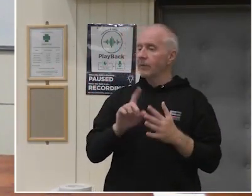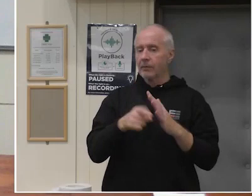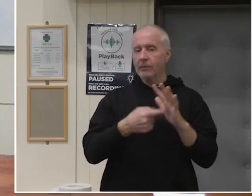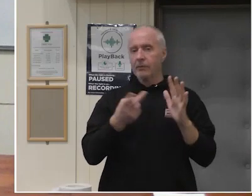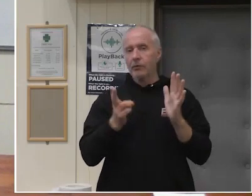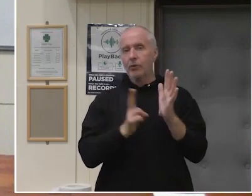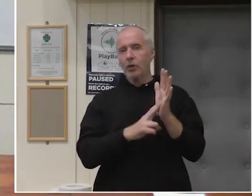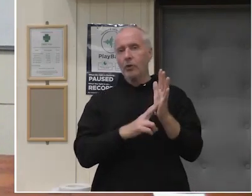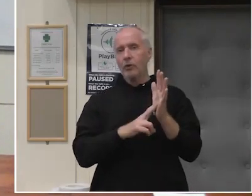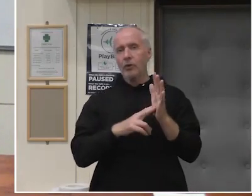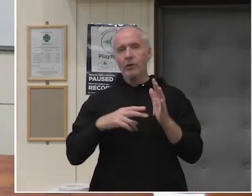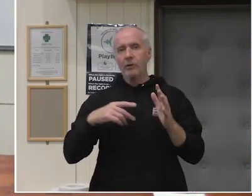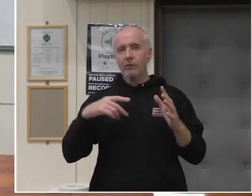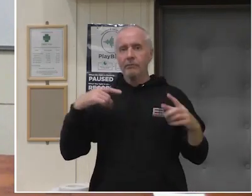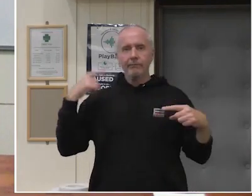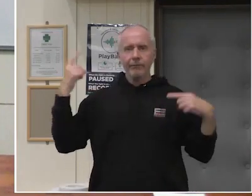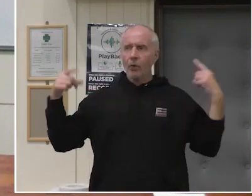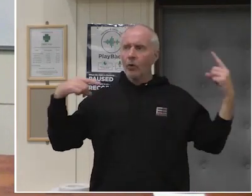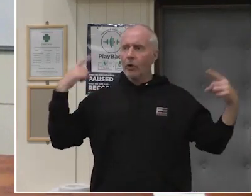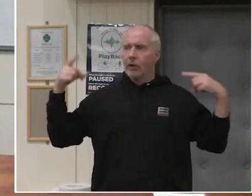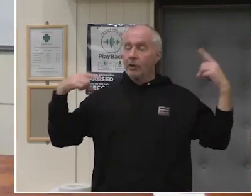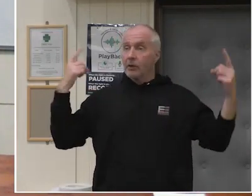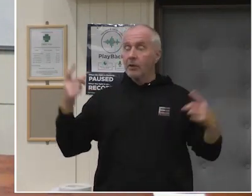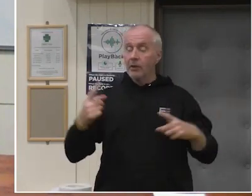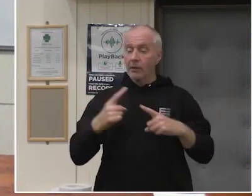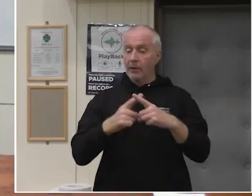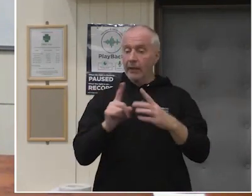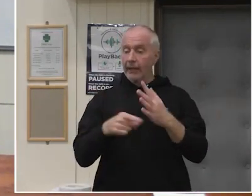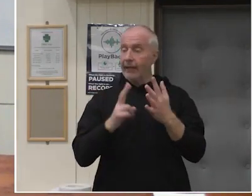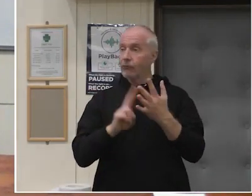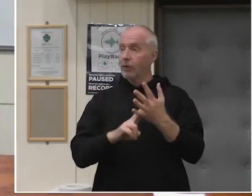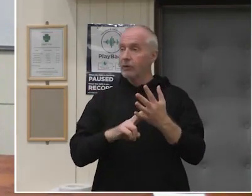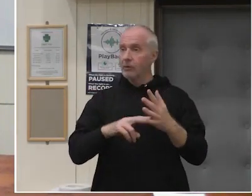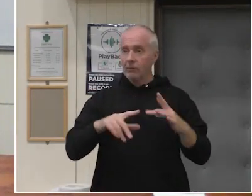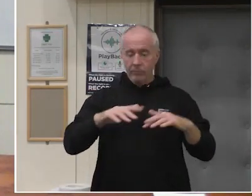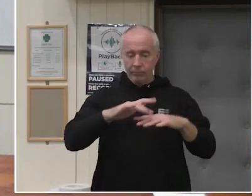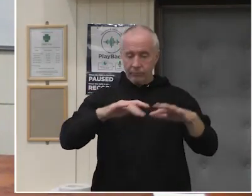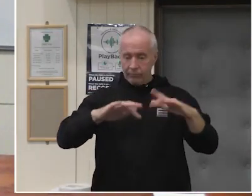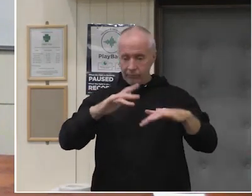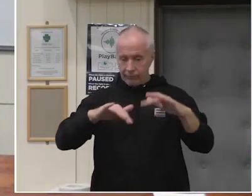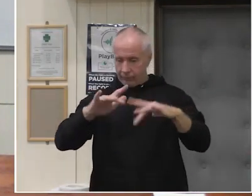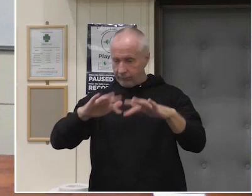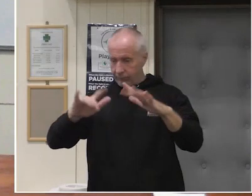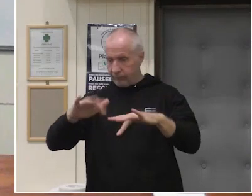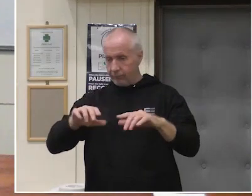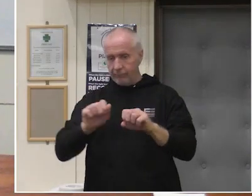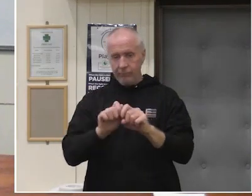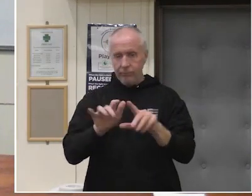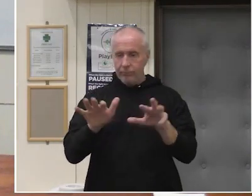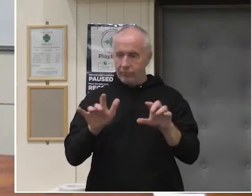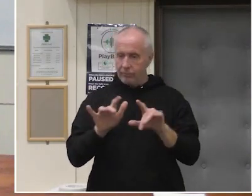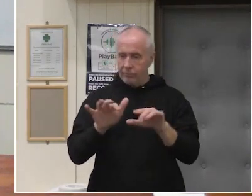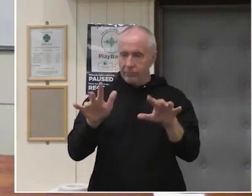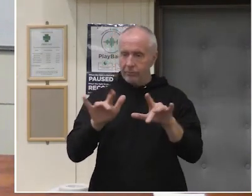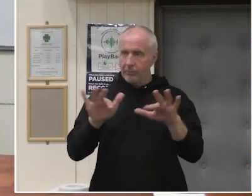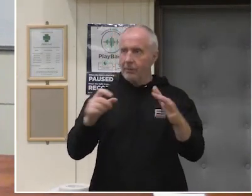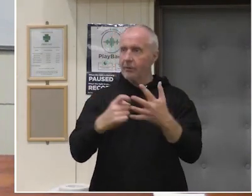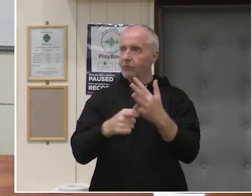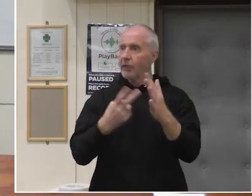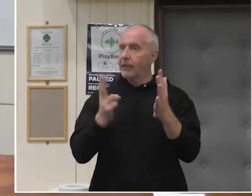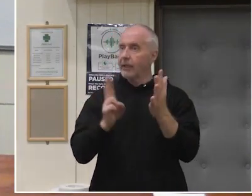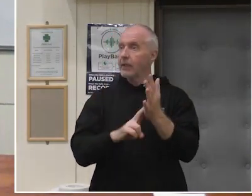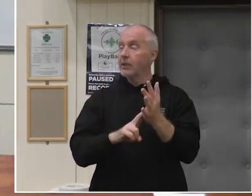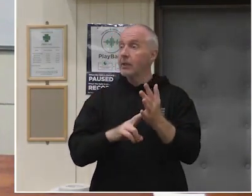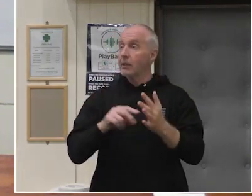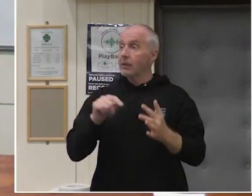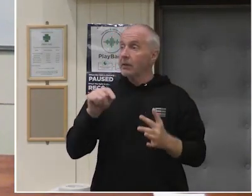noise. And this is essentially electrons jiggling round, emitting radiation, and they